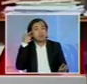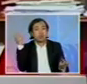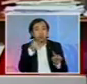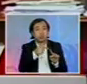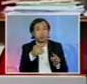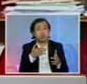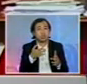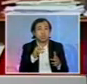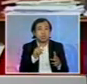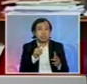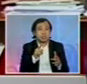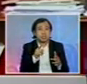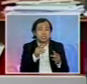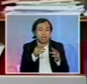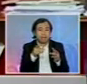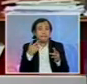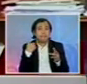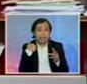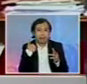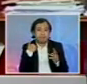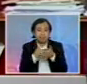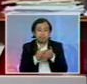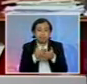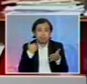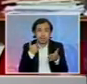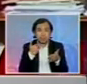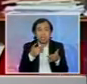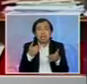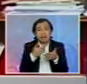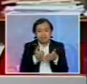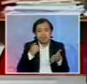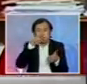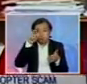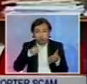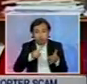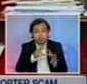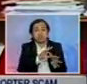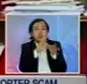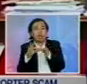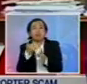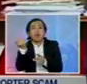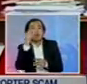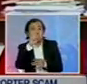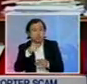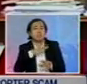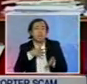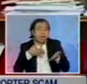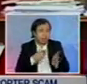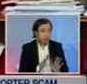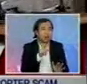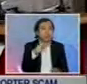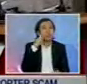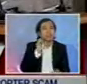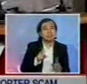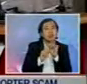a preliminary question leading to another question. So let the witness answer. But then, Your Honor, it will